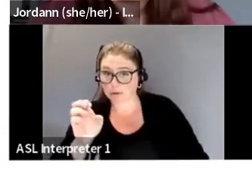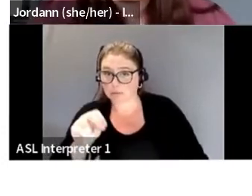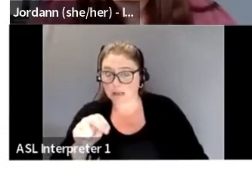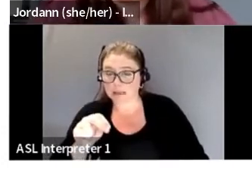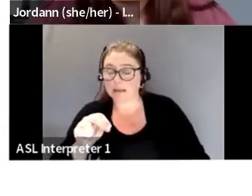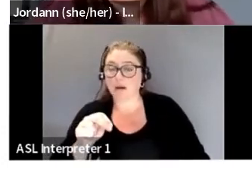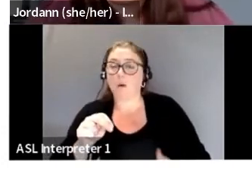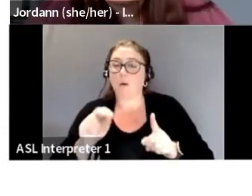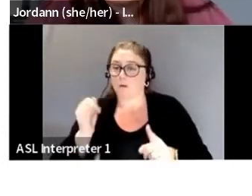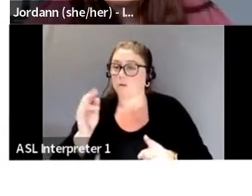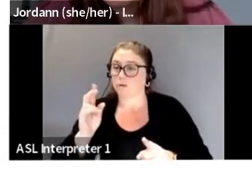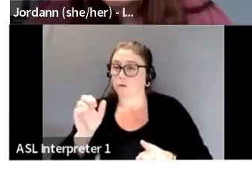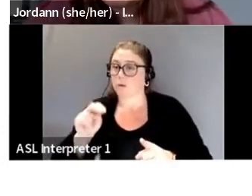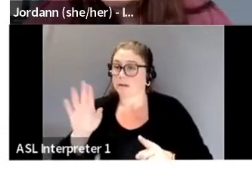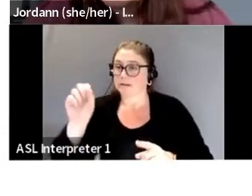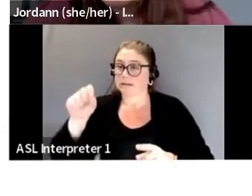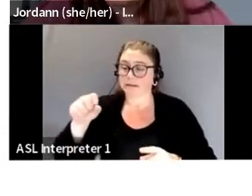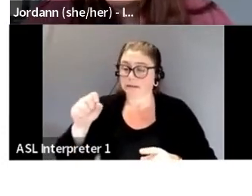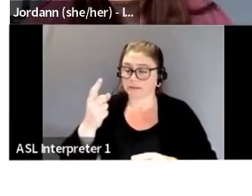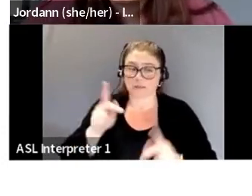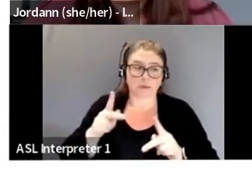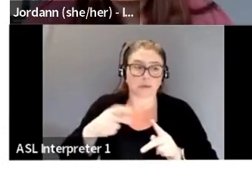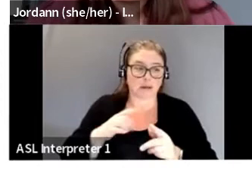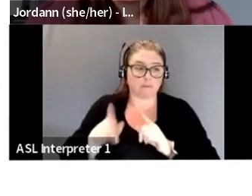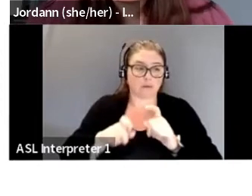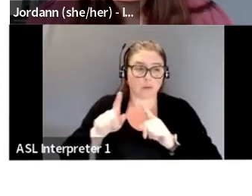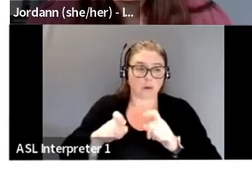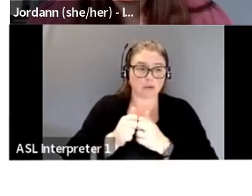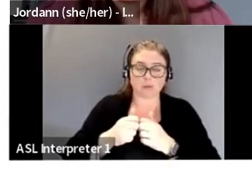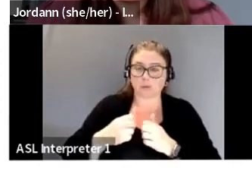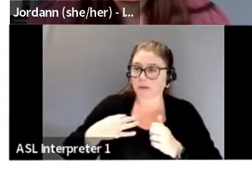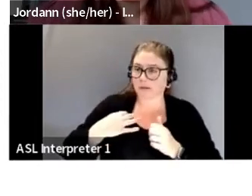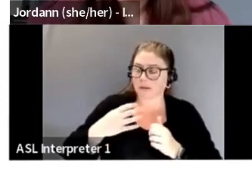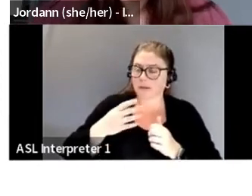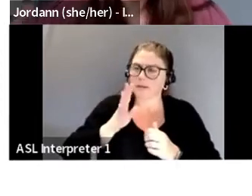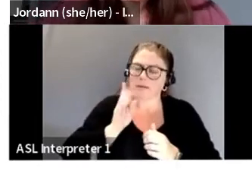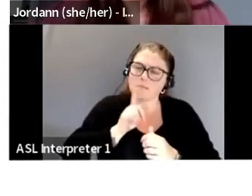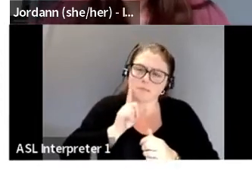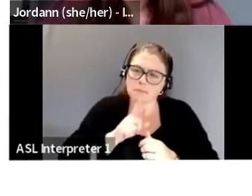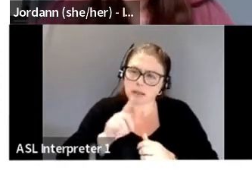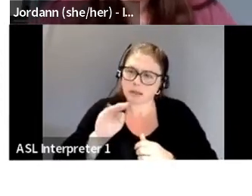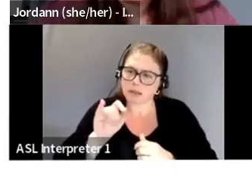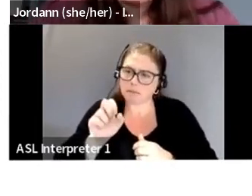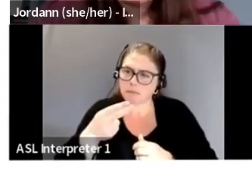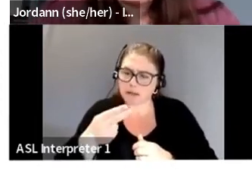question about the myths you went through. So Jacob asks, do some grants have limitations on